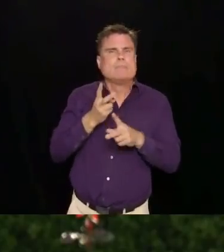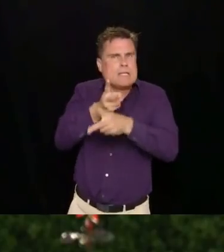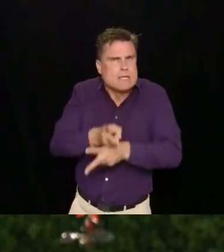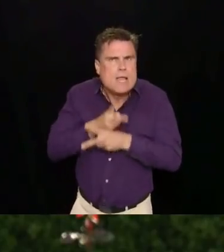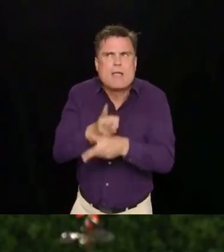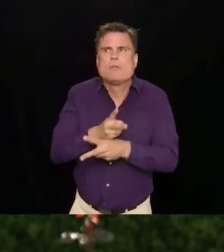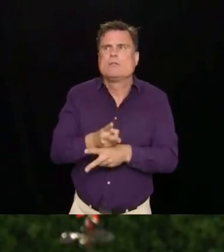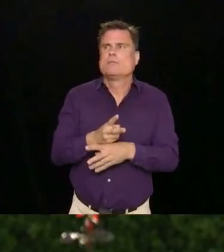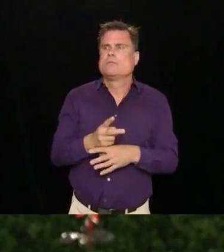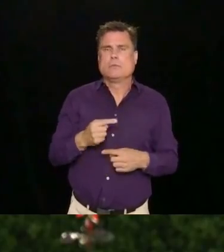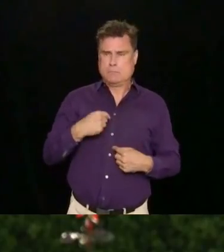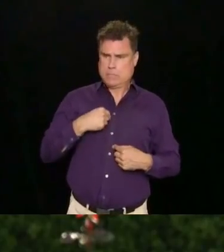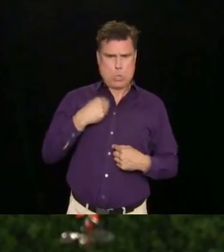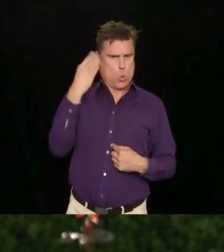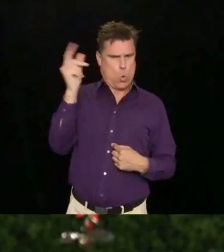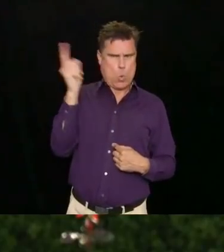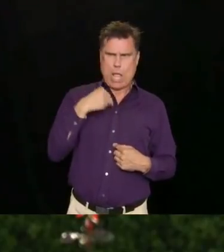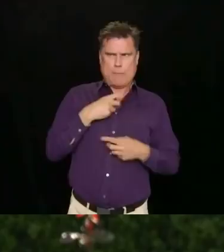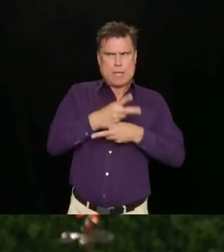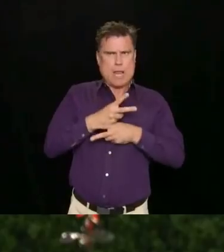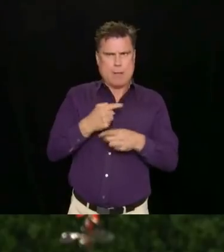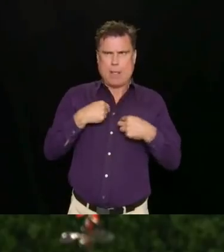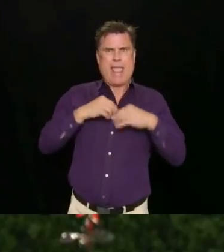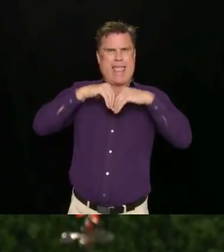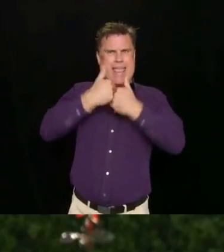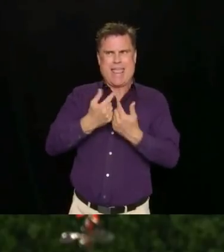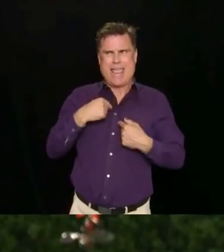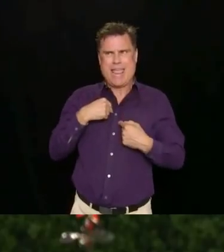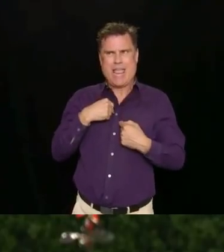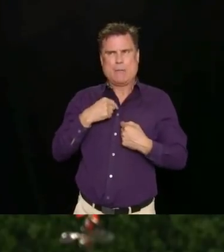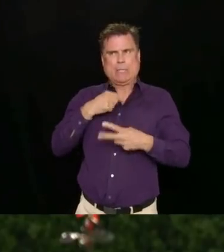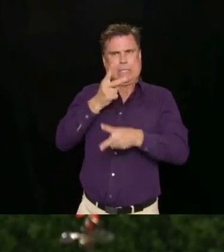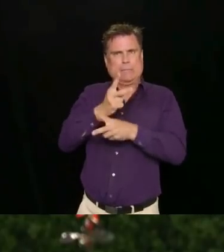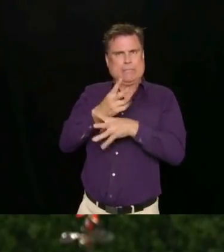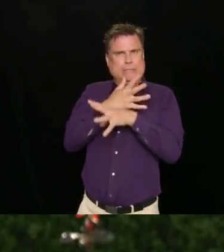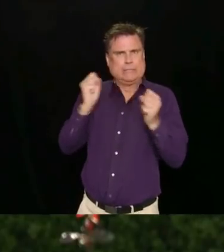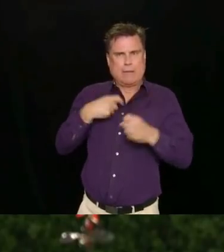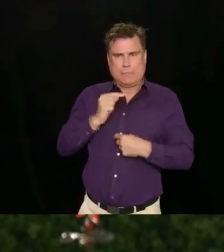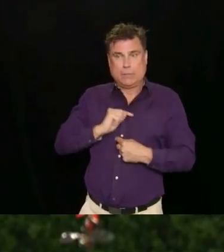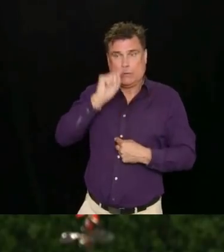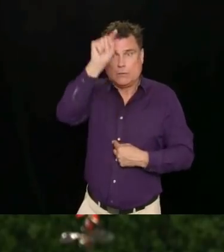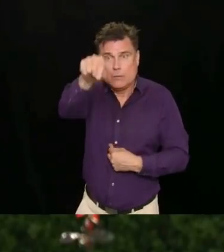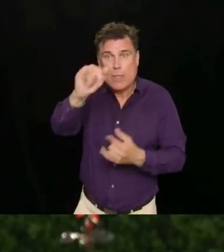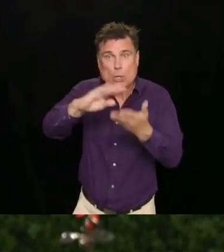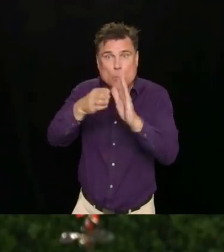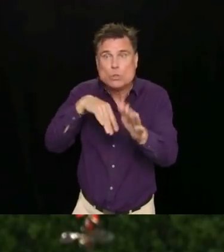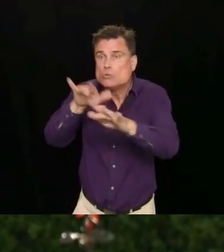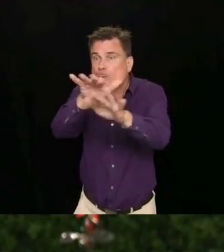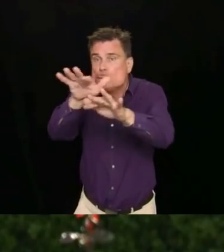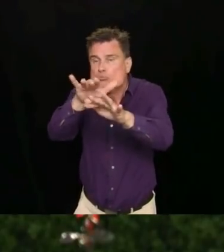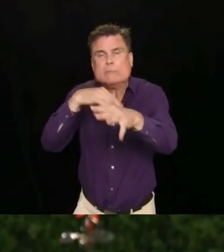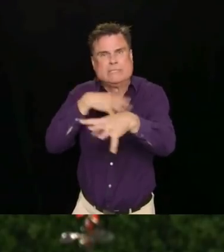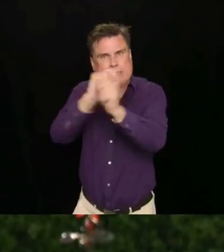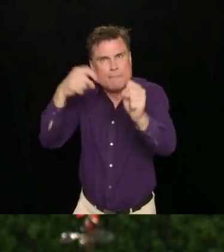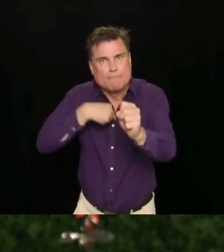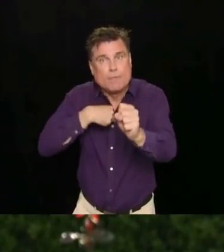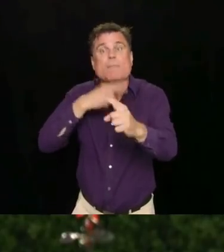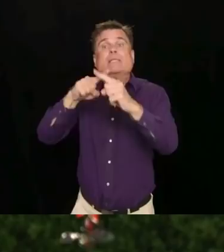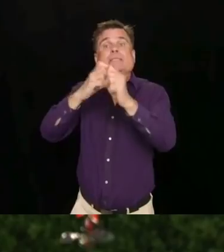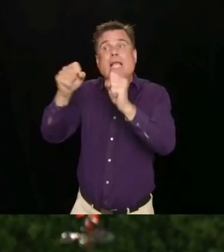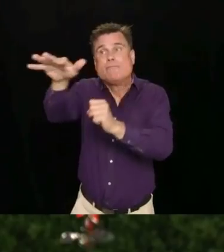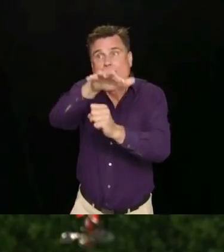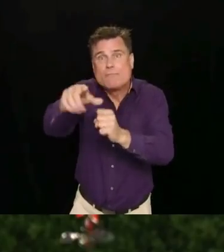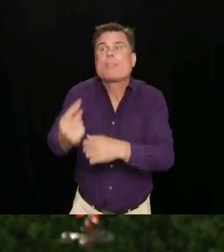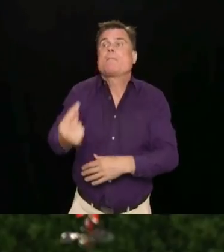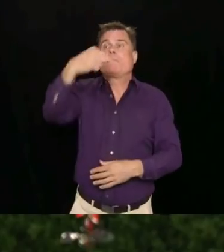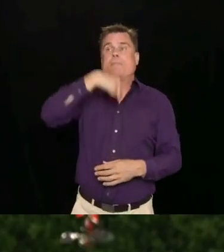being respectful of where you go. It's possible in this province, to this incredible province, to travel around and do so safely and